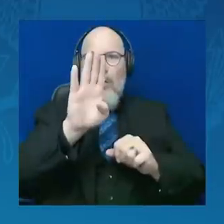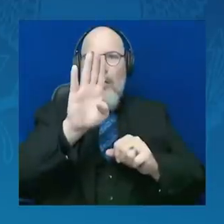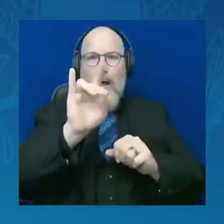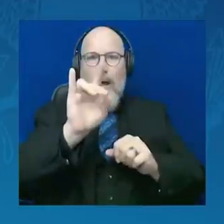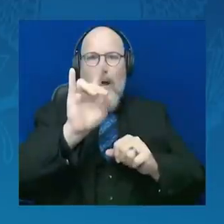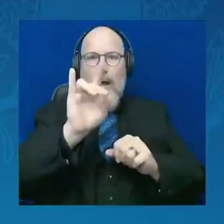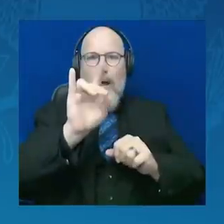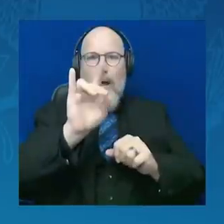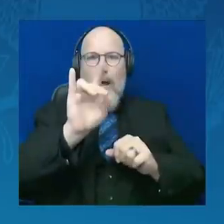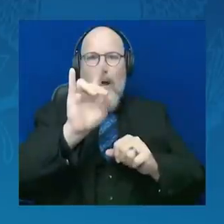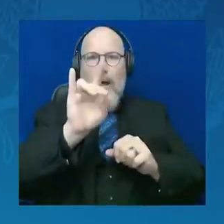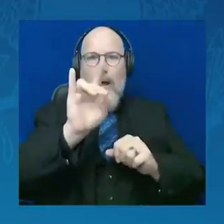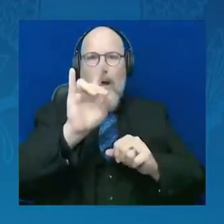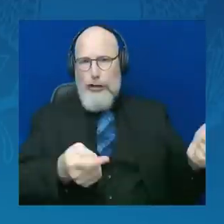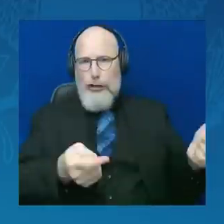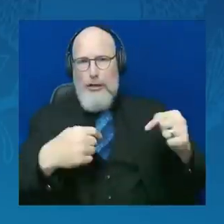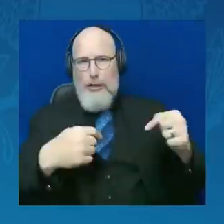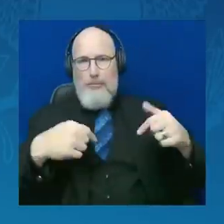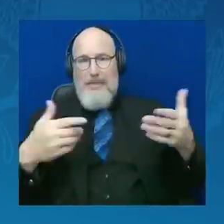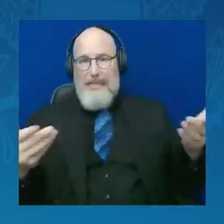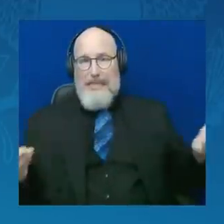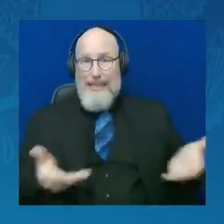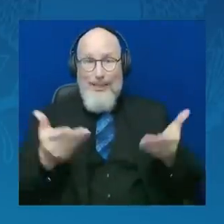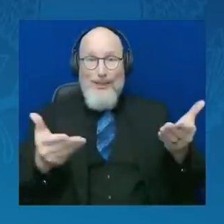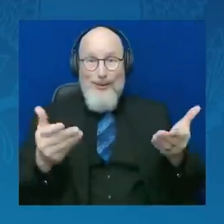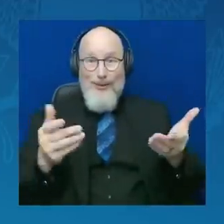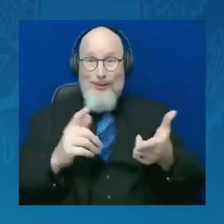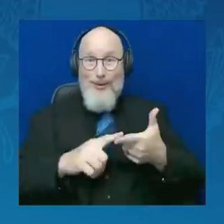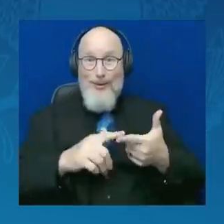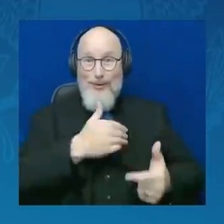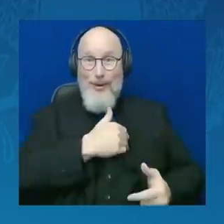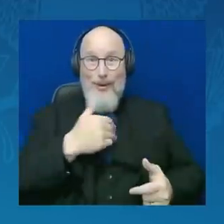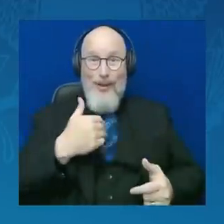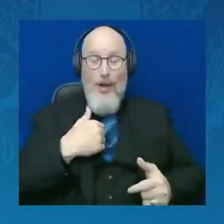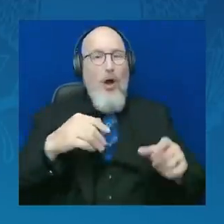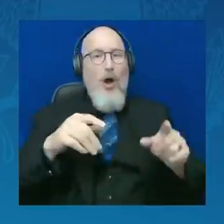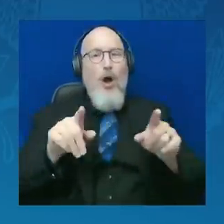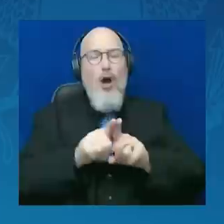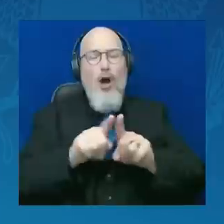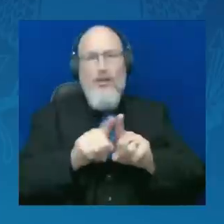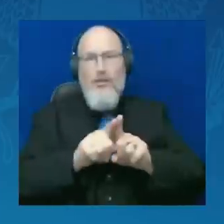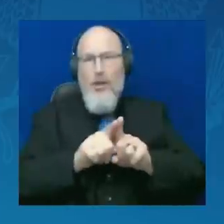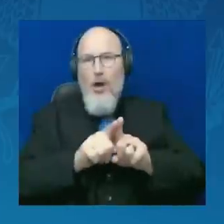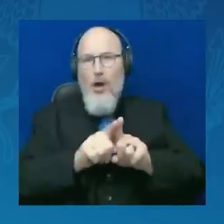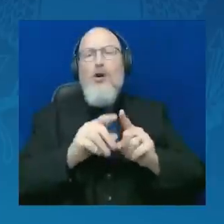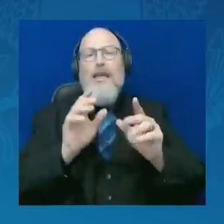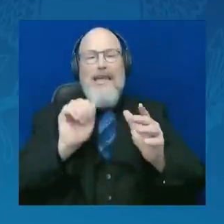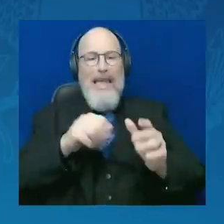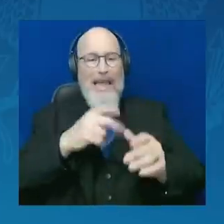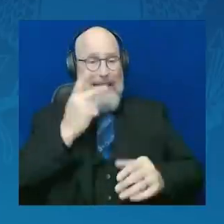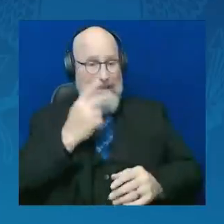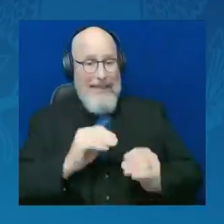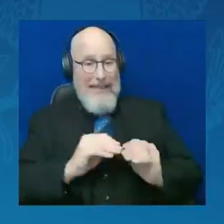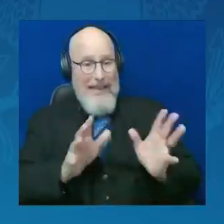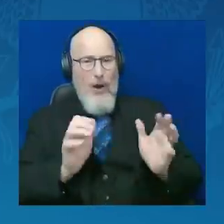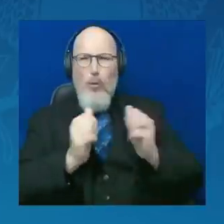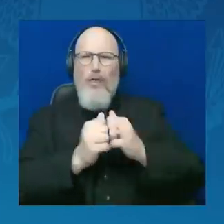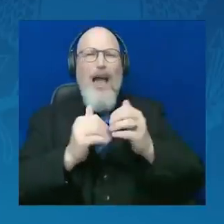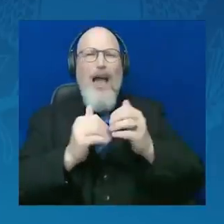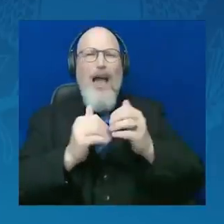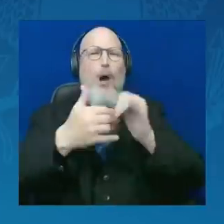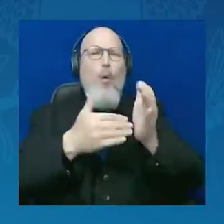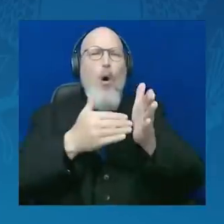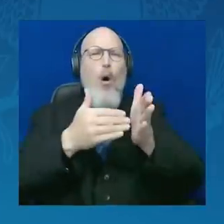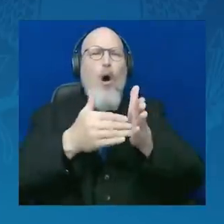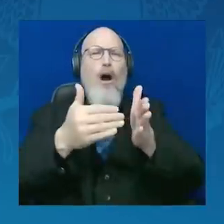And also, this is evidenced by the frequency of contacts that I have with the President of the United States. We frequently